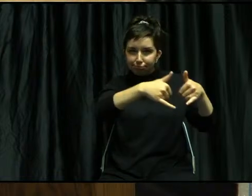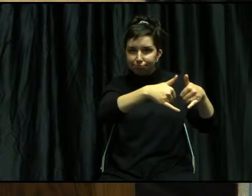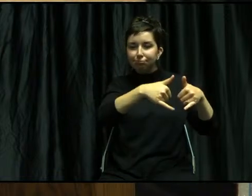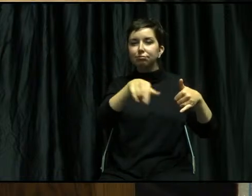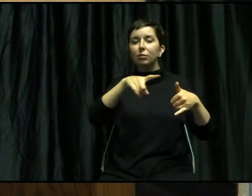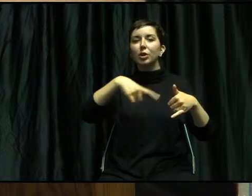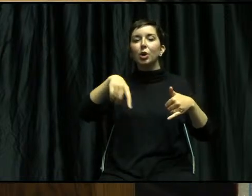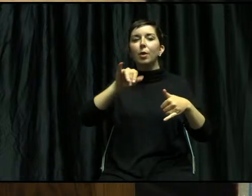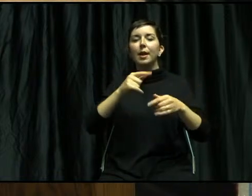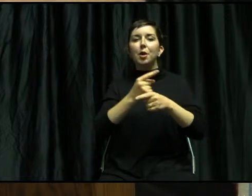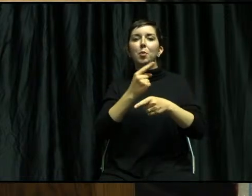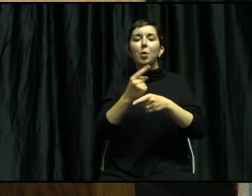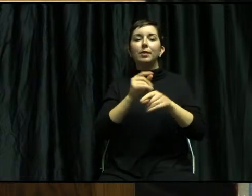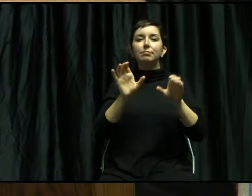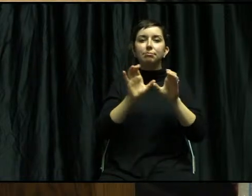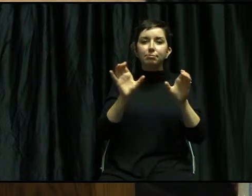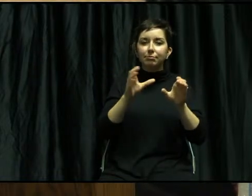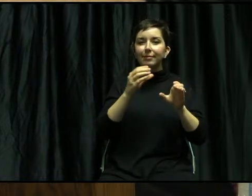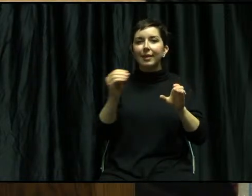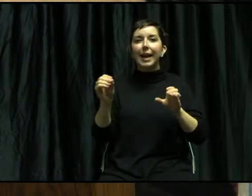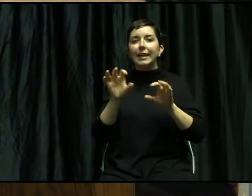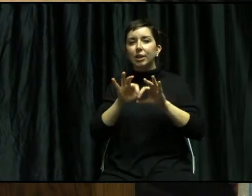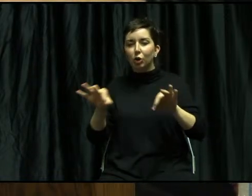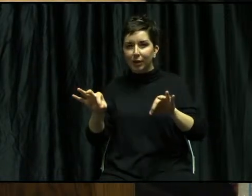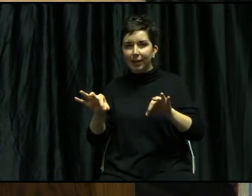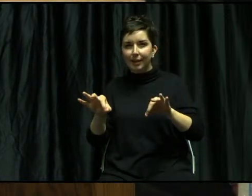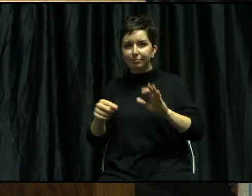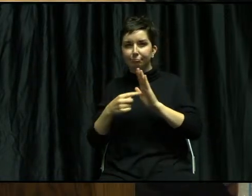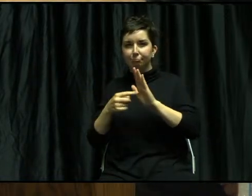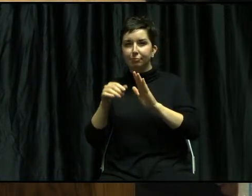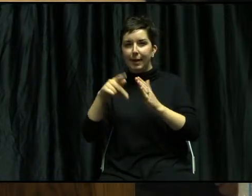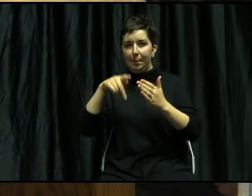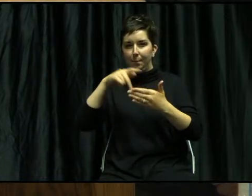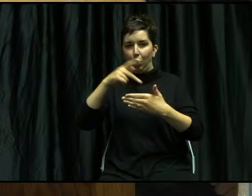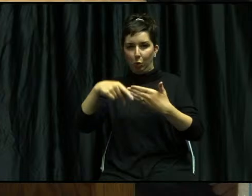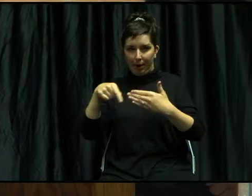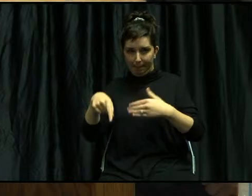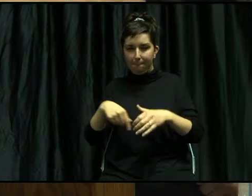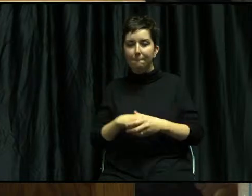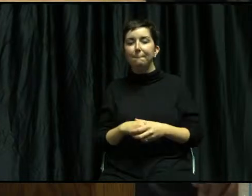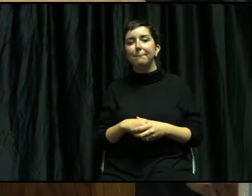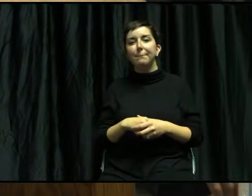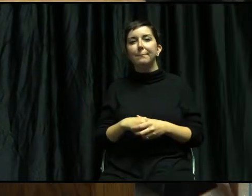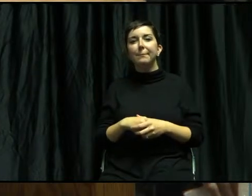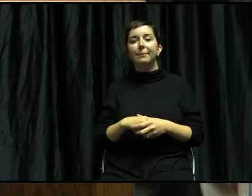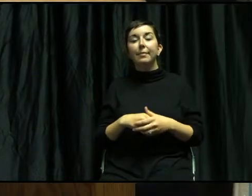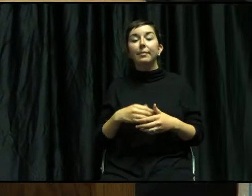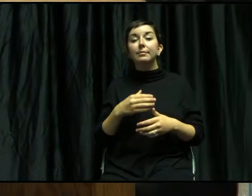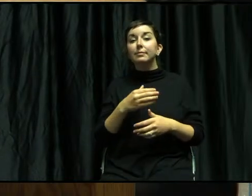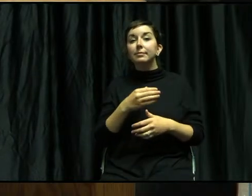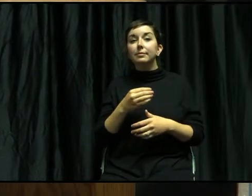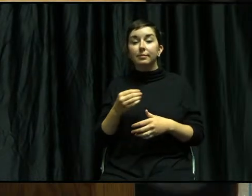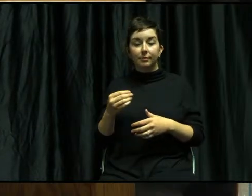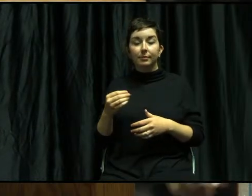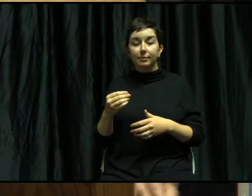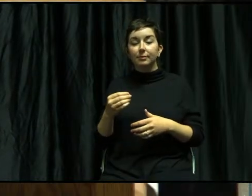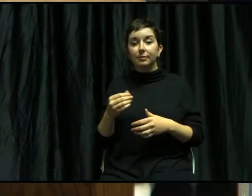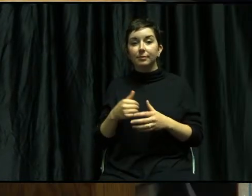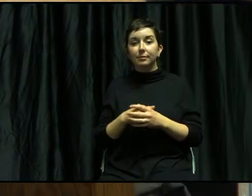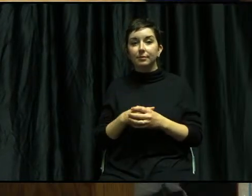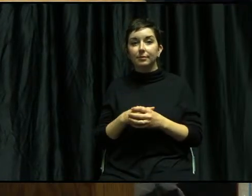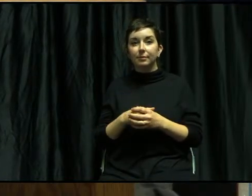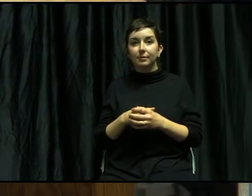the appropriate certificate and degree indicated in the program of the day. And as a symbol of